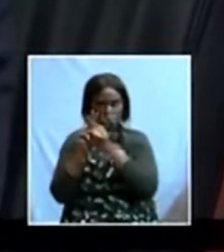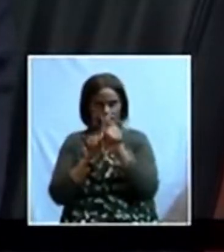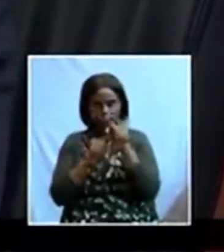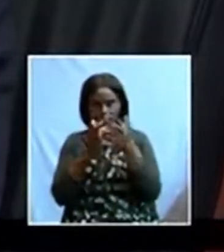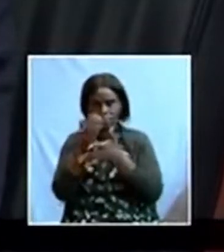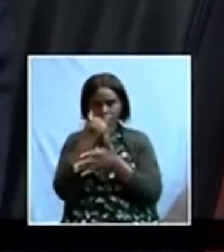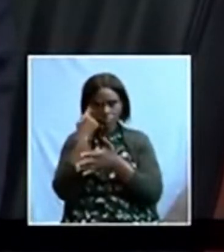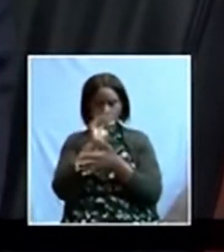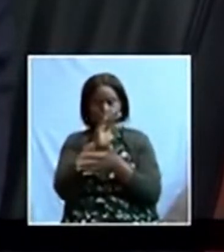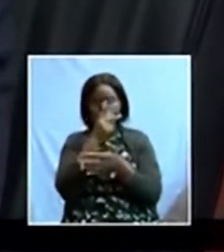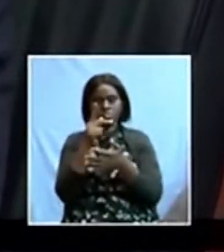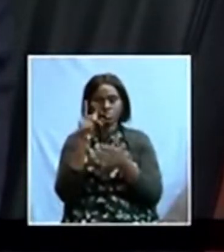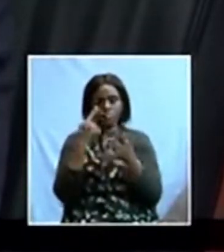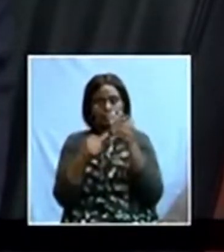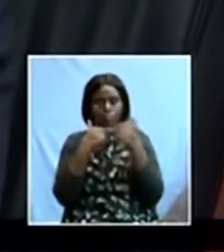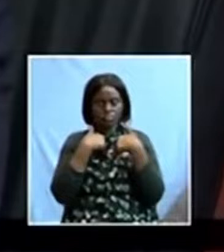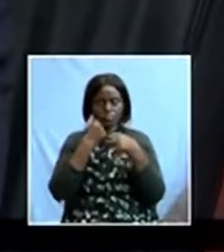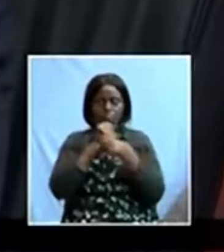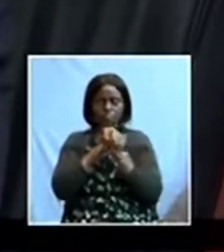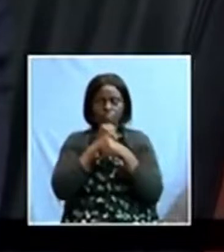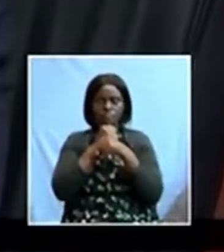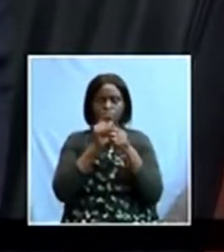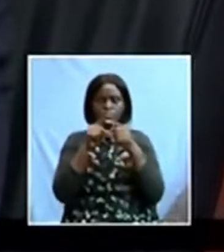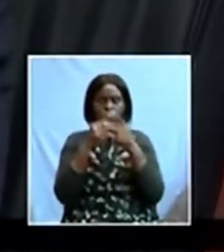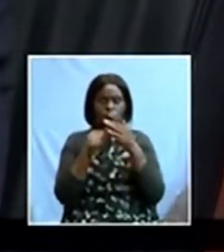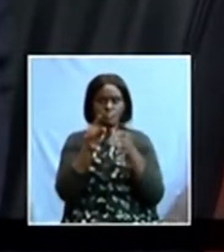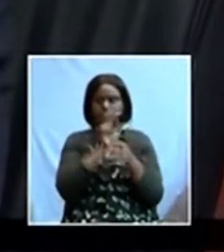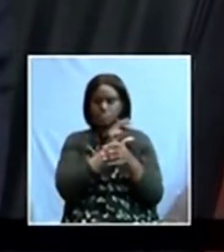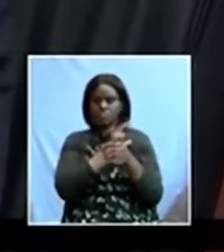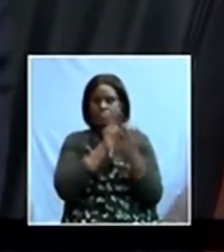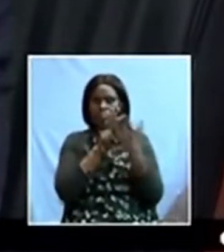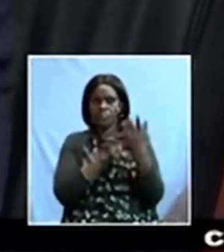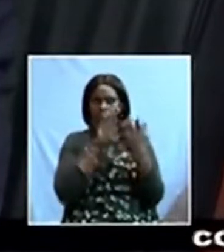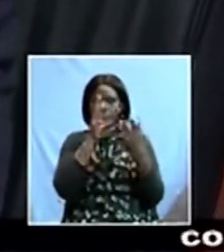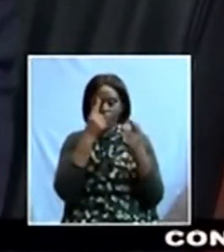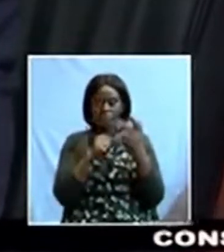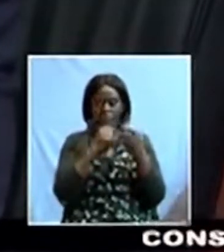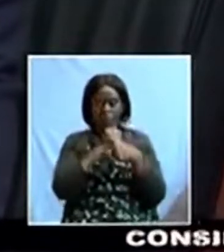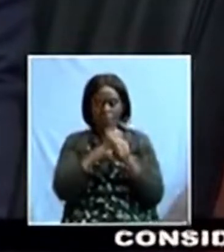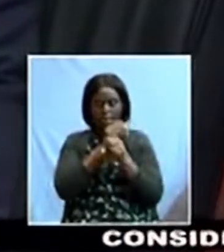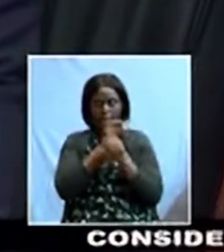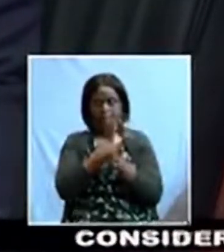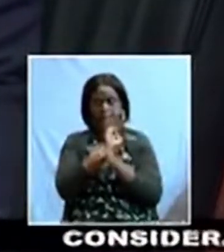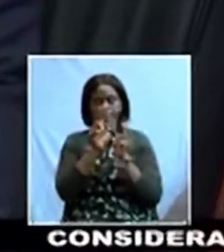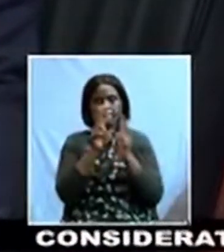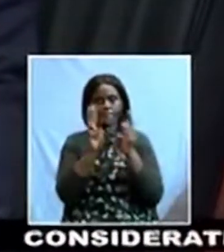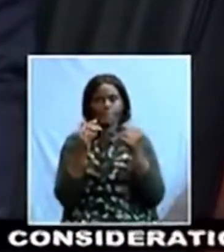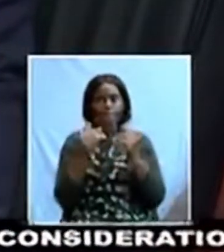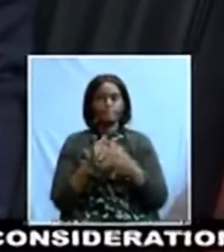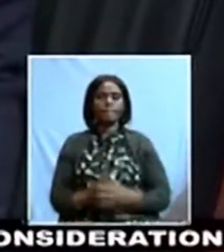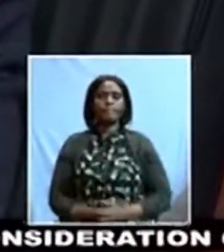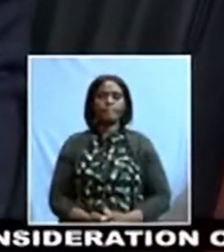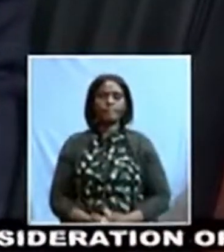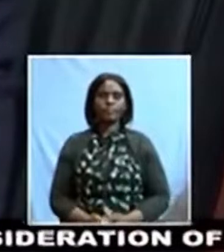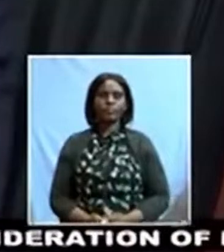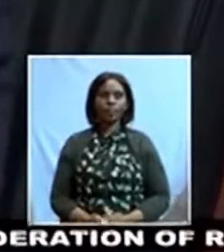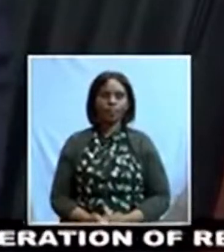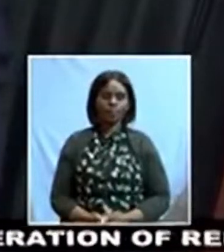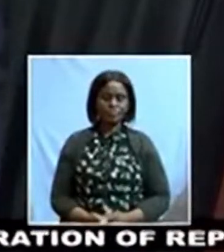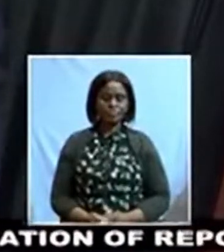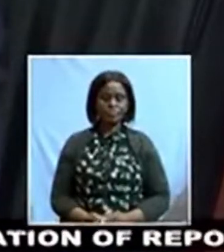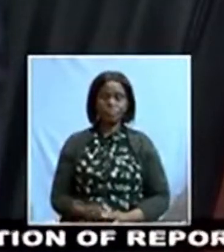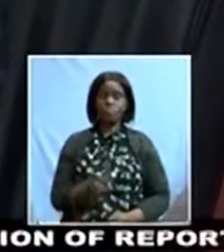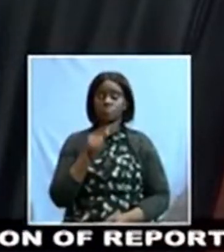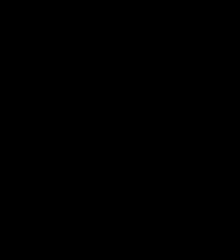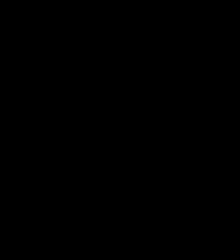recovery of the property has been made. However, the police report will be made available. So, Chair, and this is